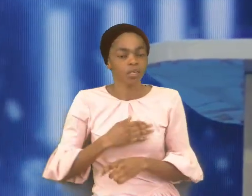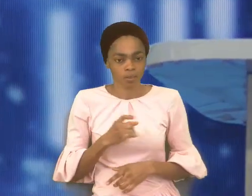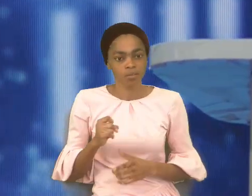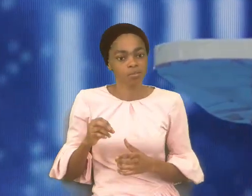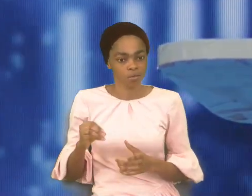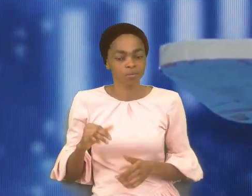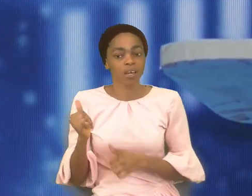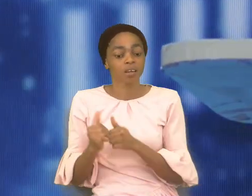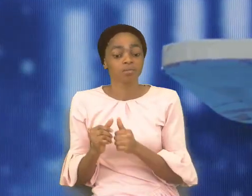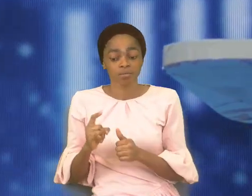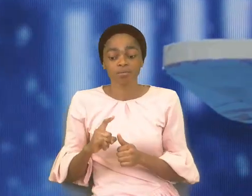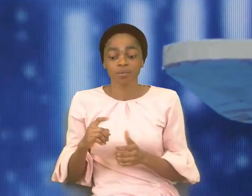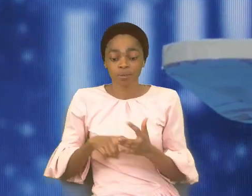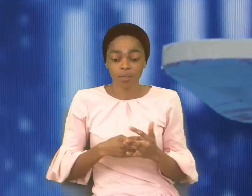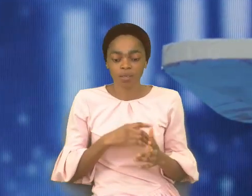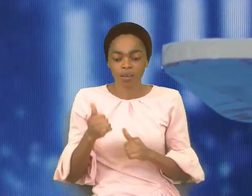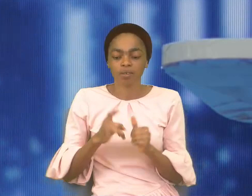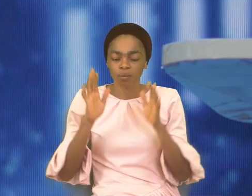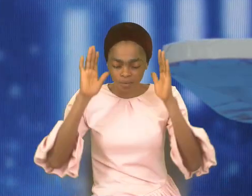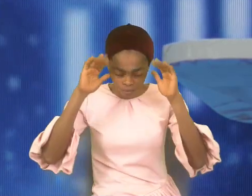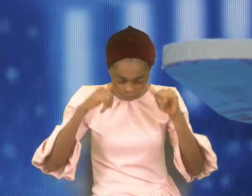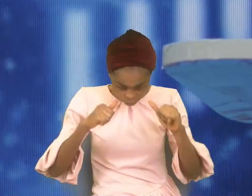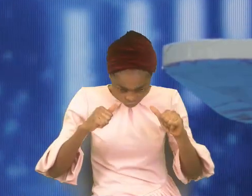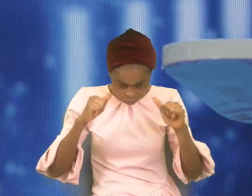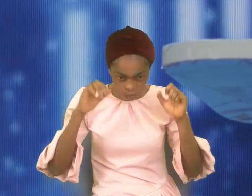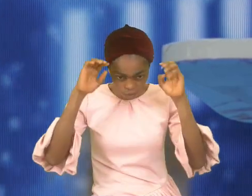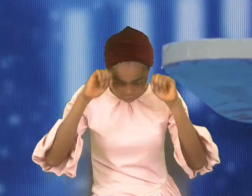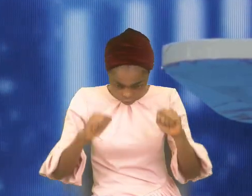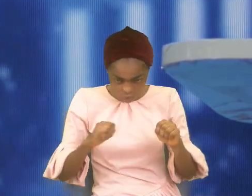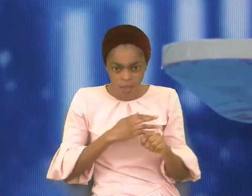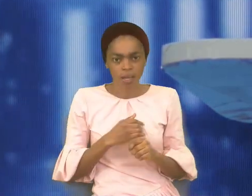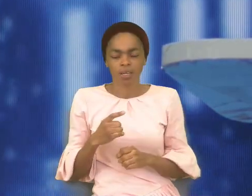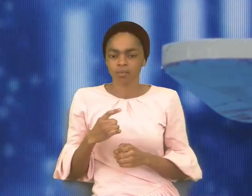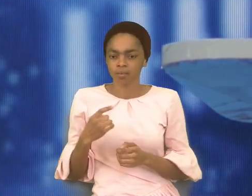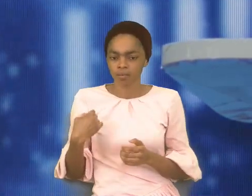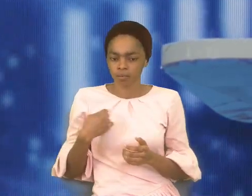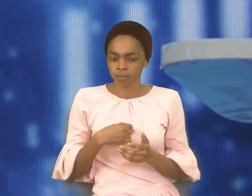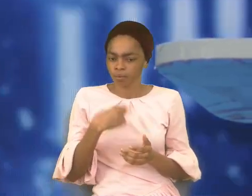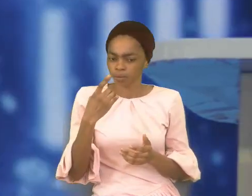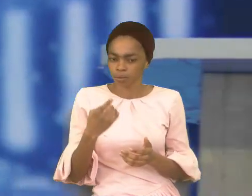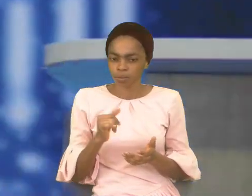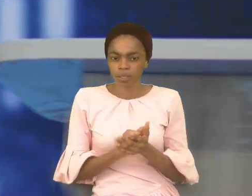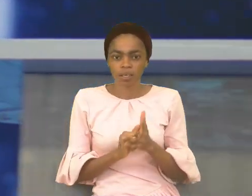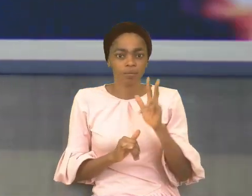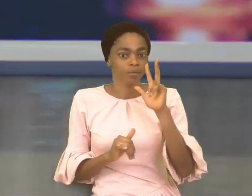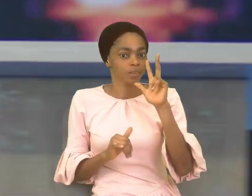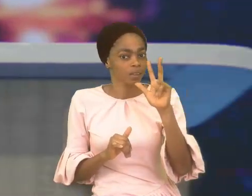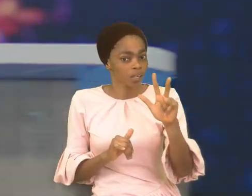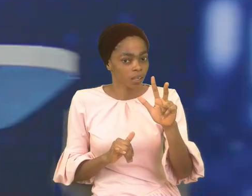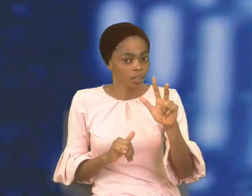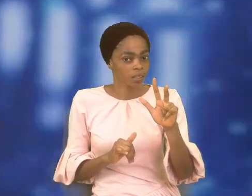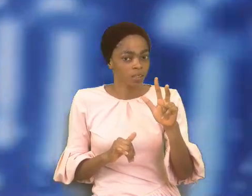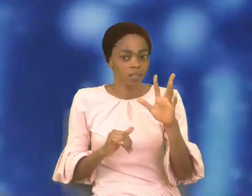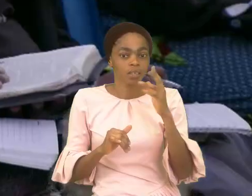three Hebrew children, Shadrach, Meshach, and Abednego, they will